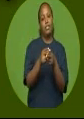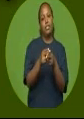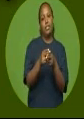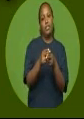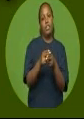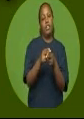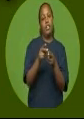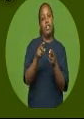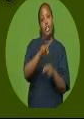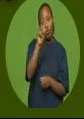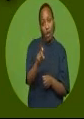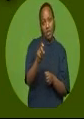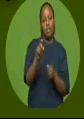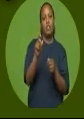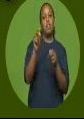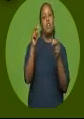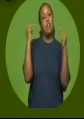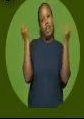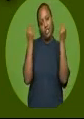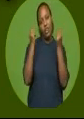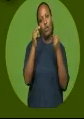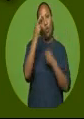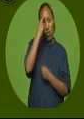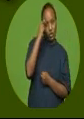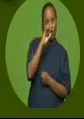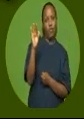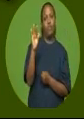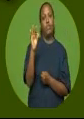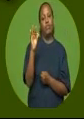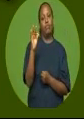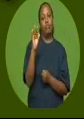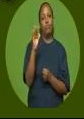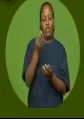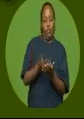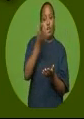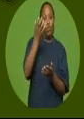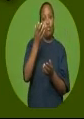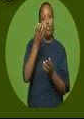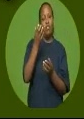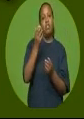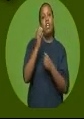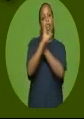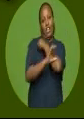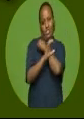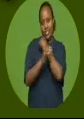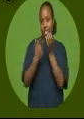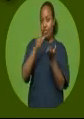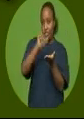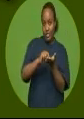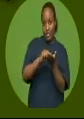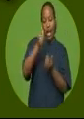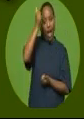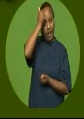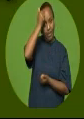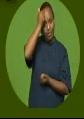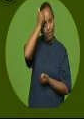An Inquiry into the Nature and Causes of the Wealth of Nations that was published